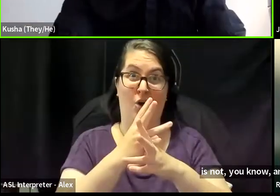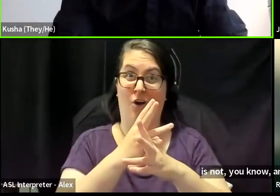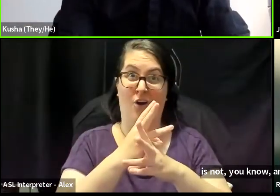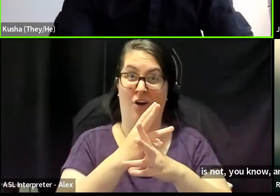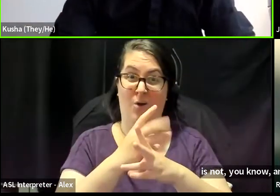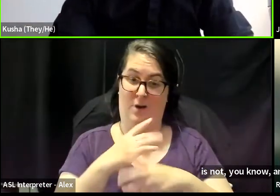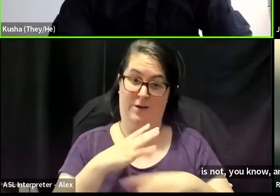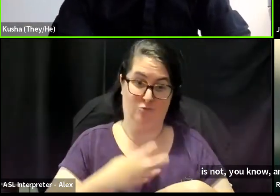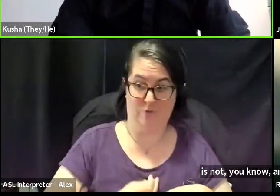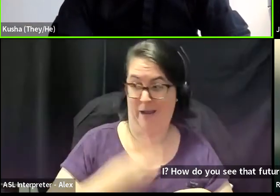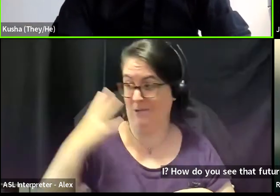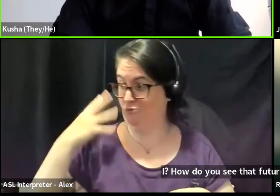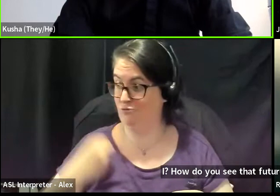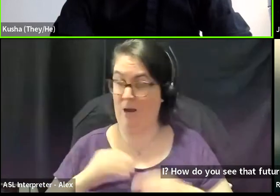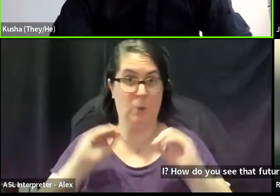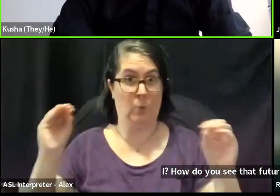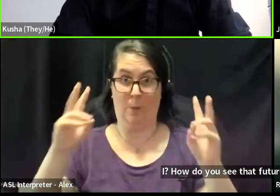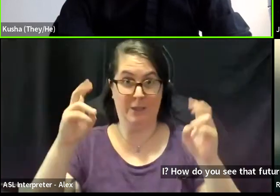that future?